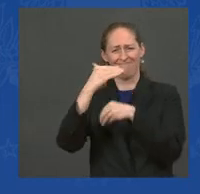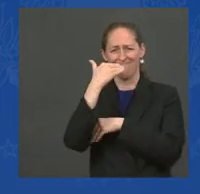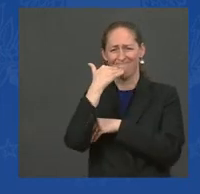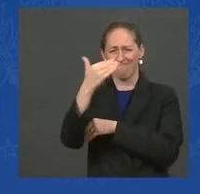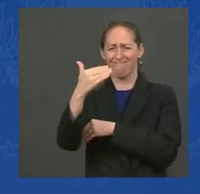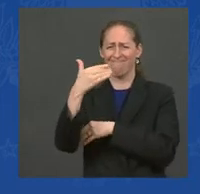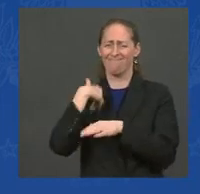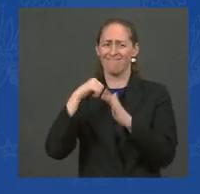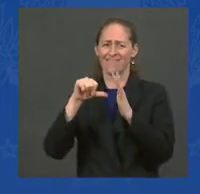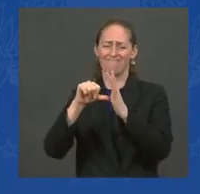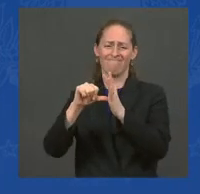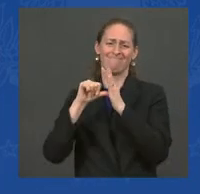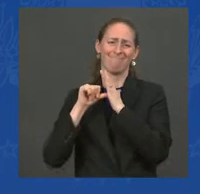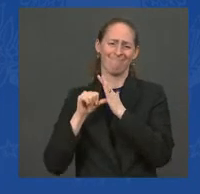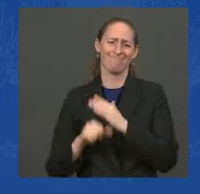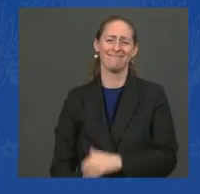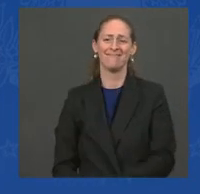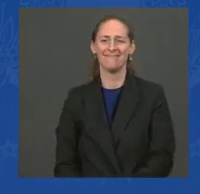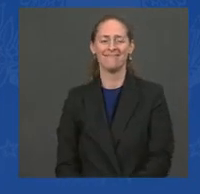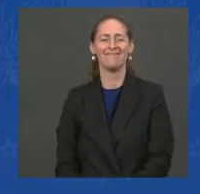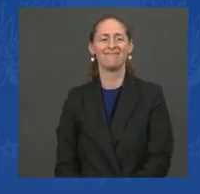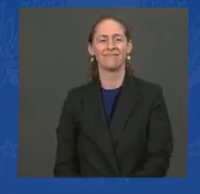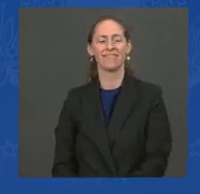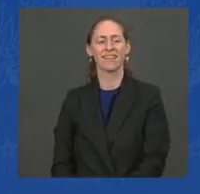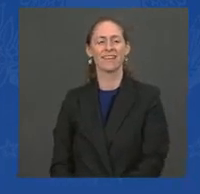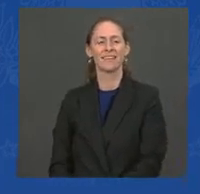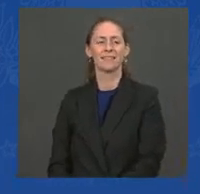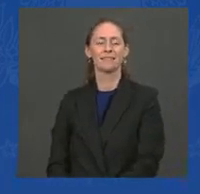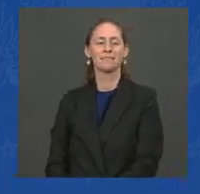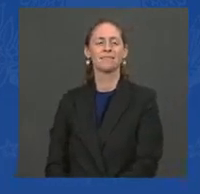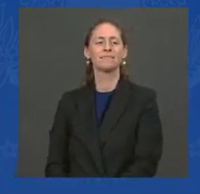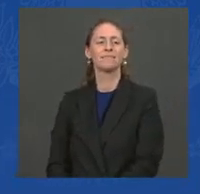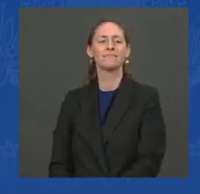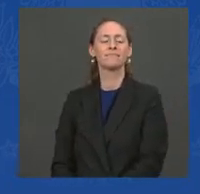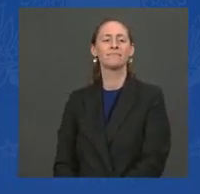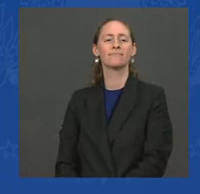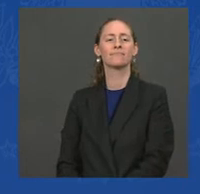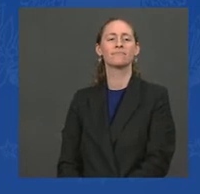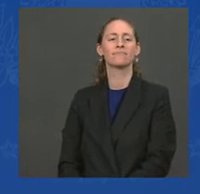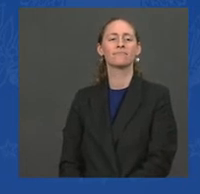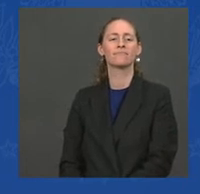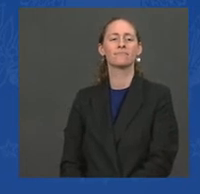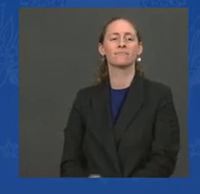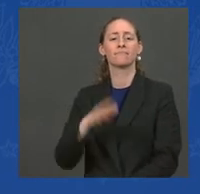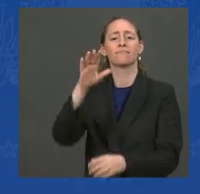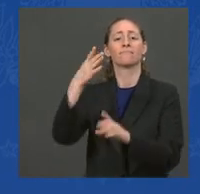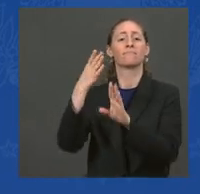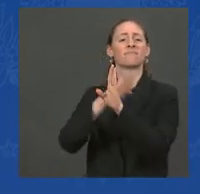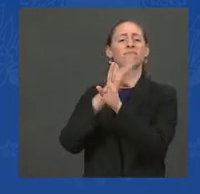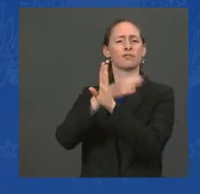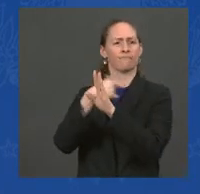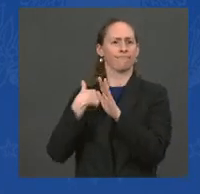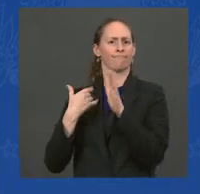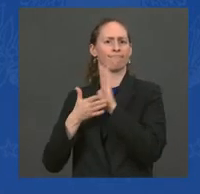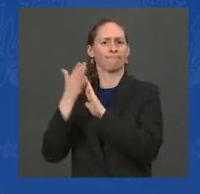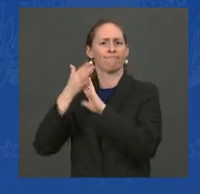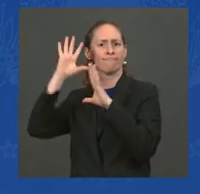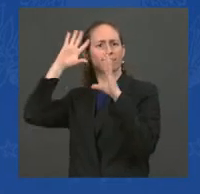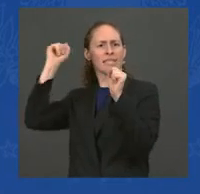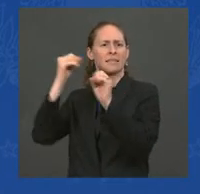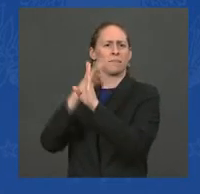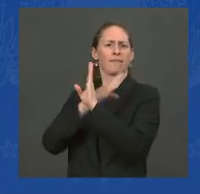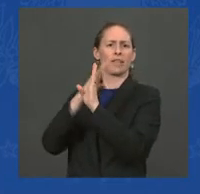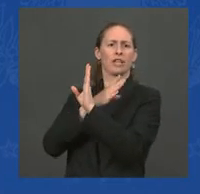since I took office. And in 3 months before I got there, that was 1/10 what was being created. It's 60